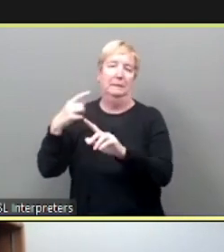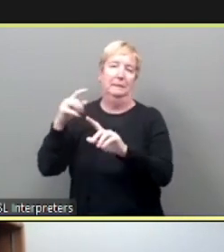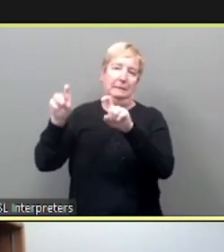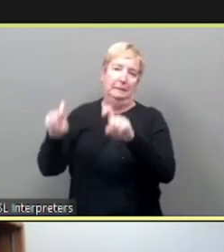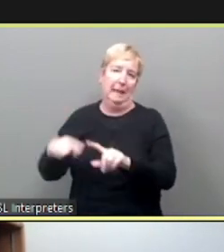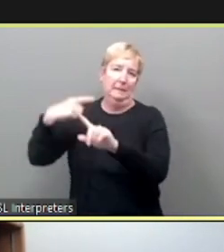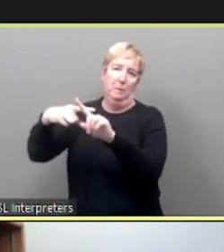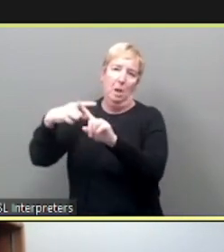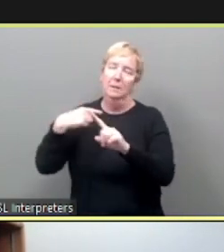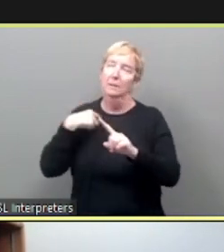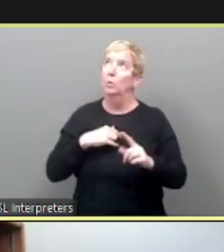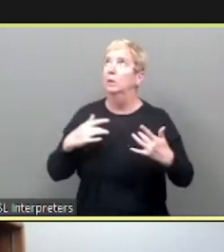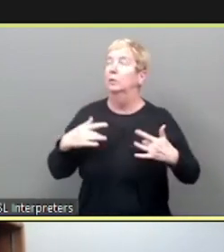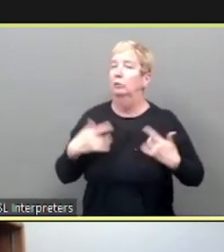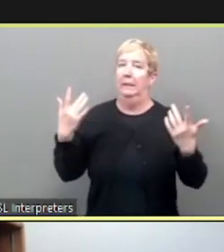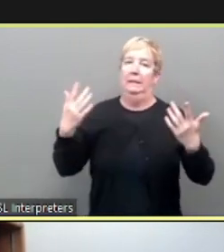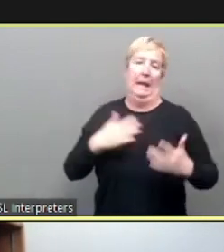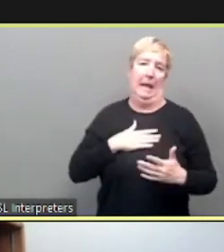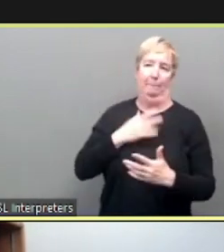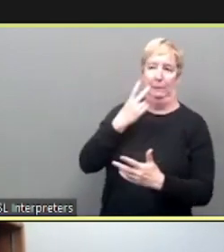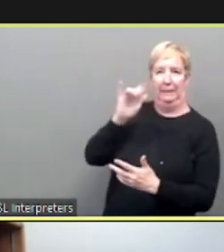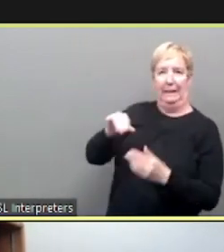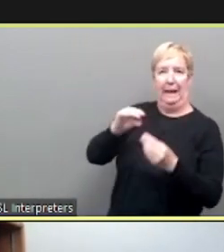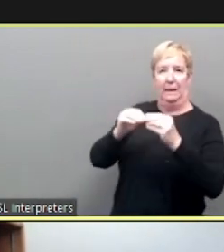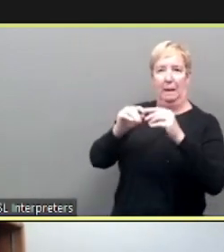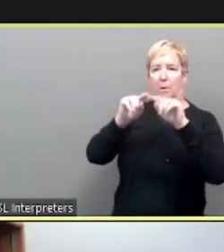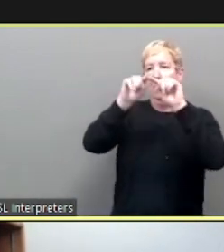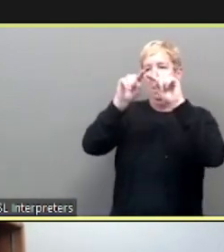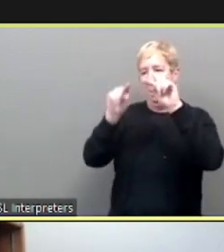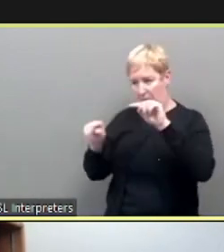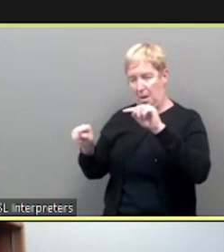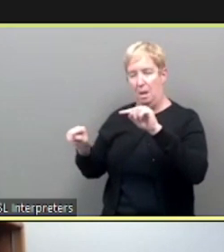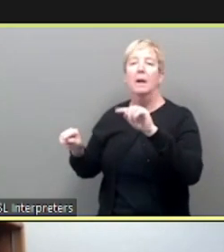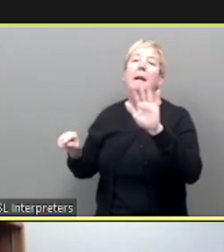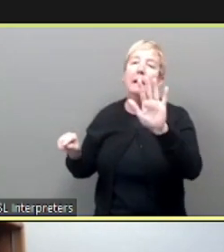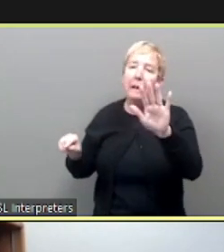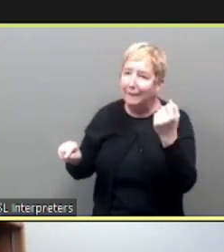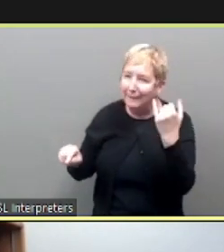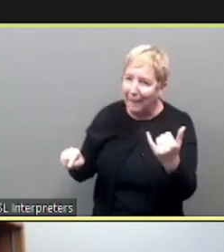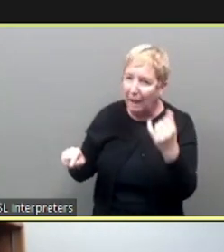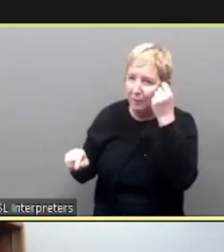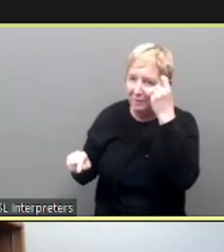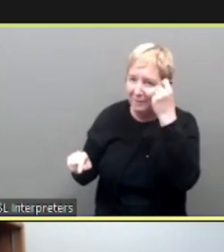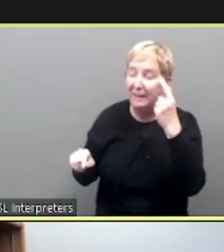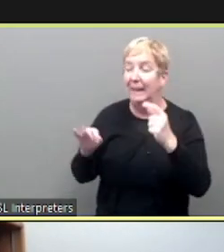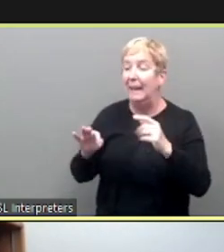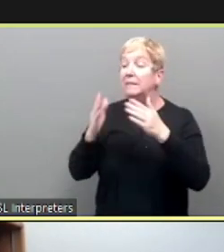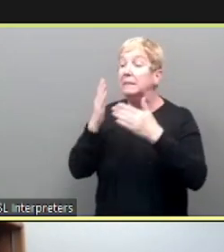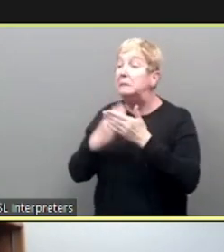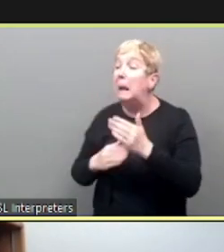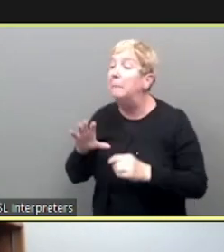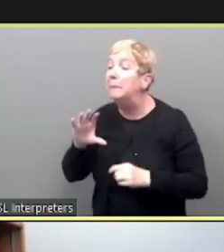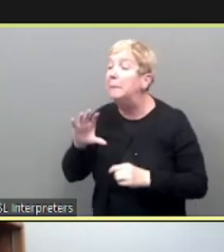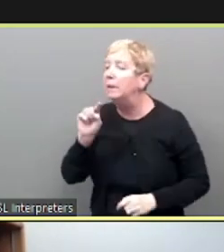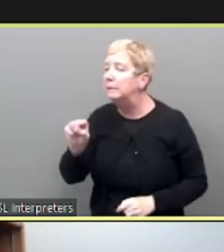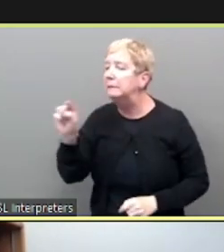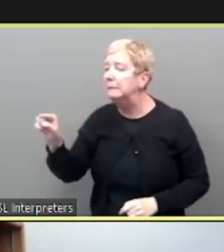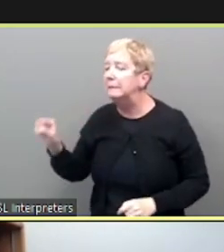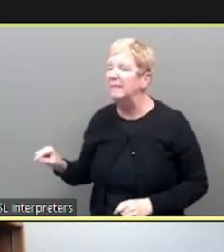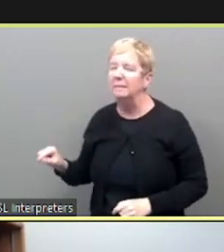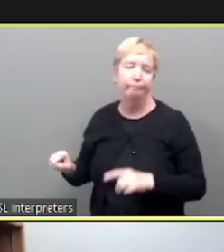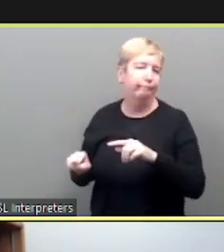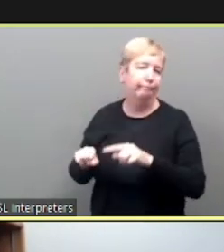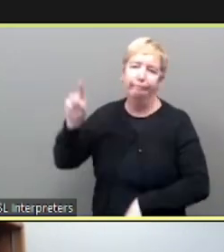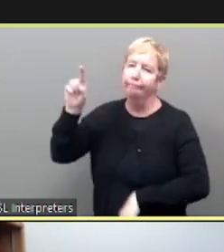We're happy to see that. And again, though, when you drill that down to county level, there is still quite a lot of variability